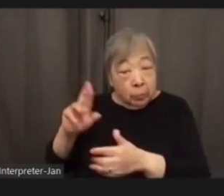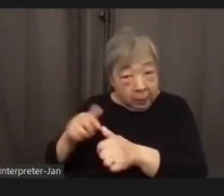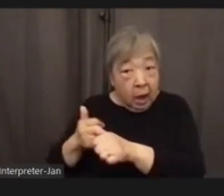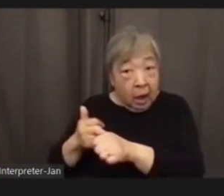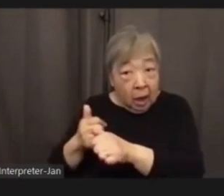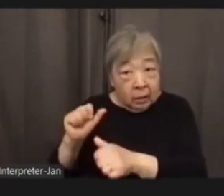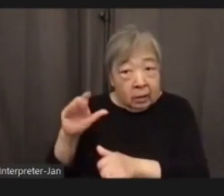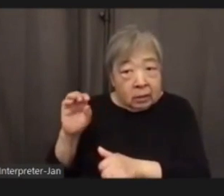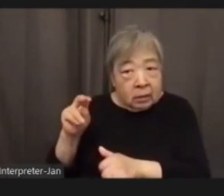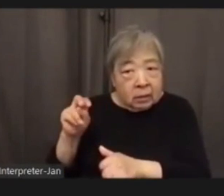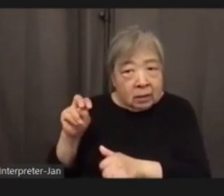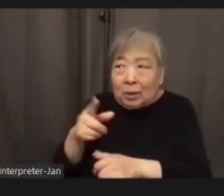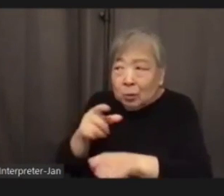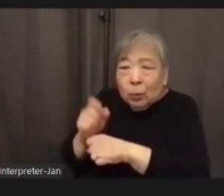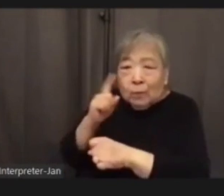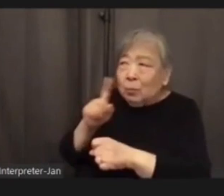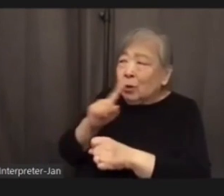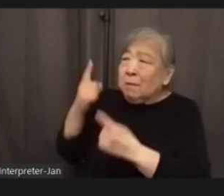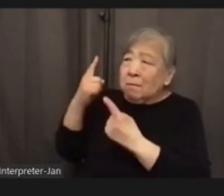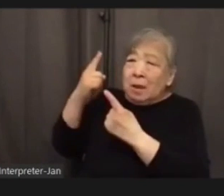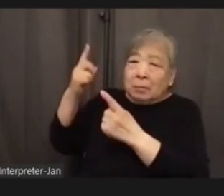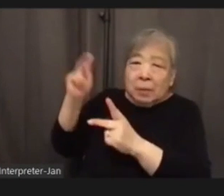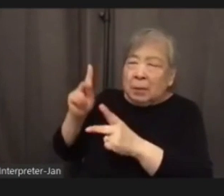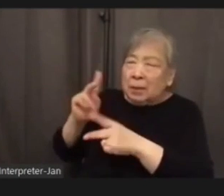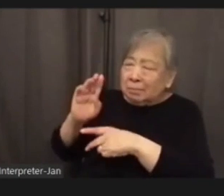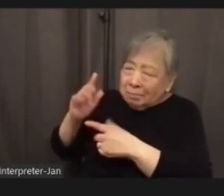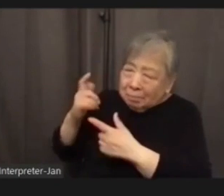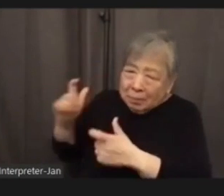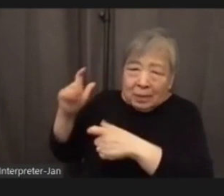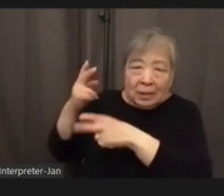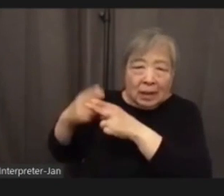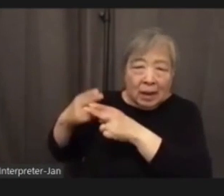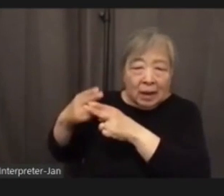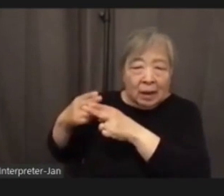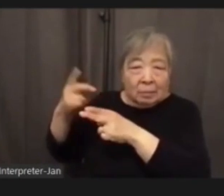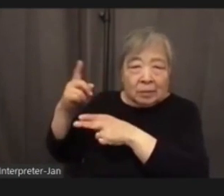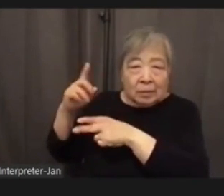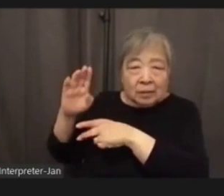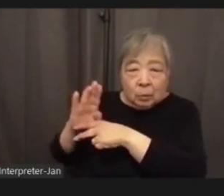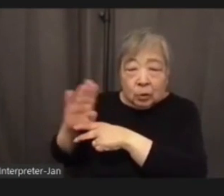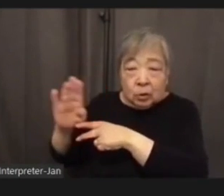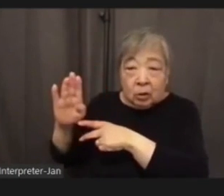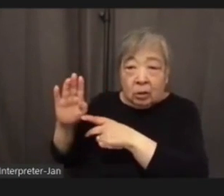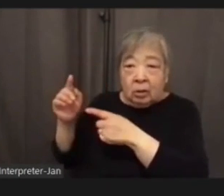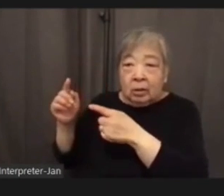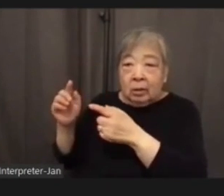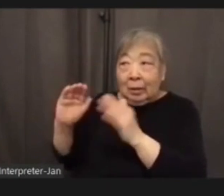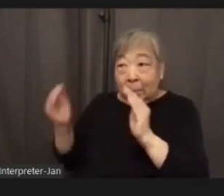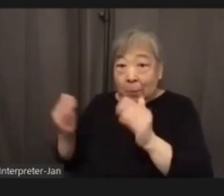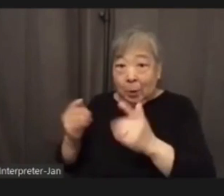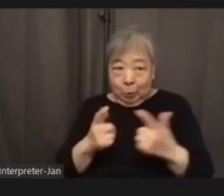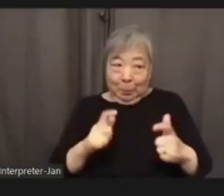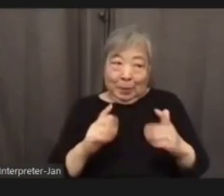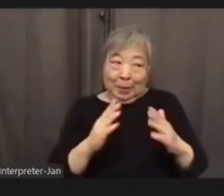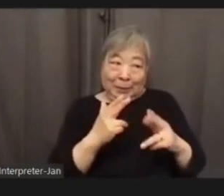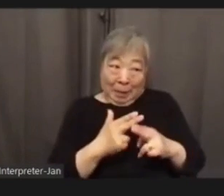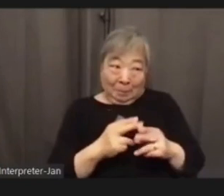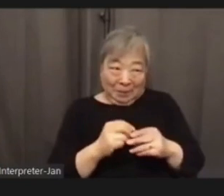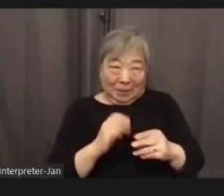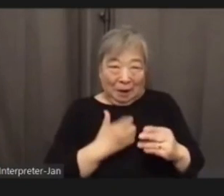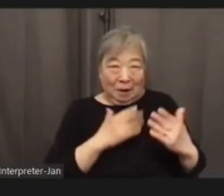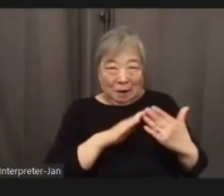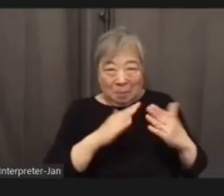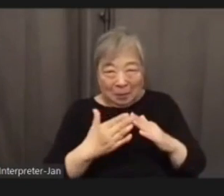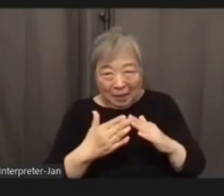some really big names, I might add, you know, commercial artists, big names, you know, as opposed to the big names in our community like Nobuko and Quetzal,